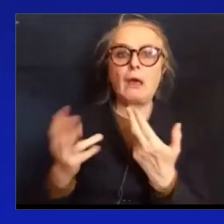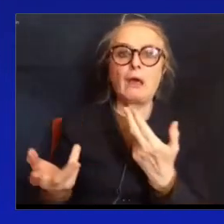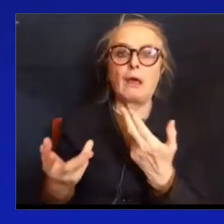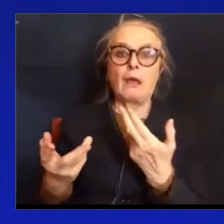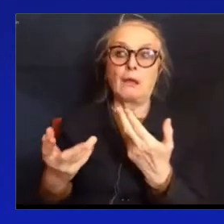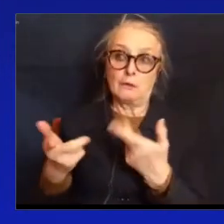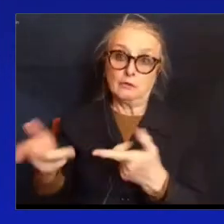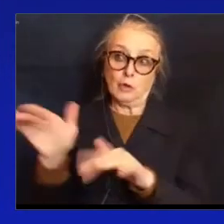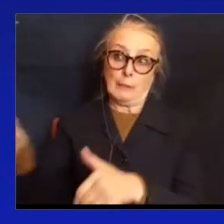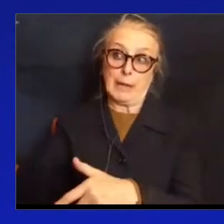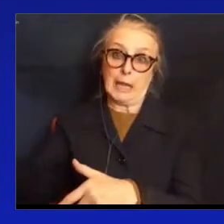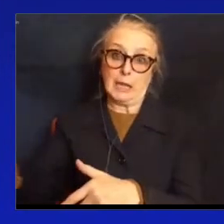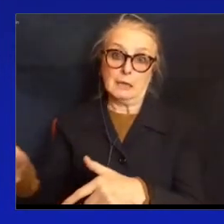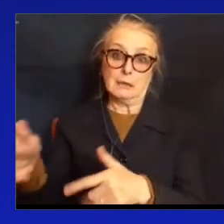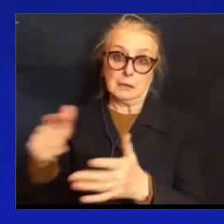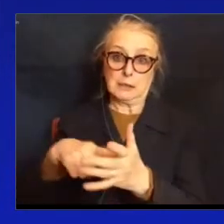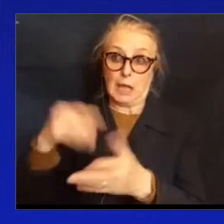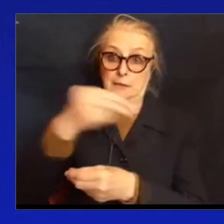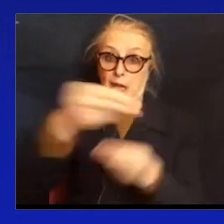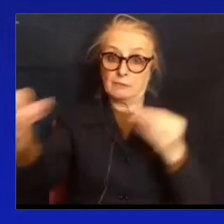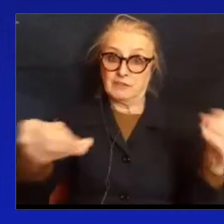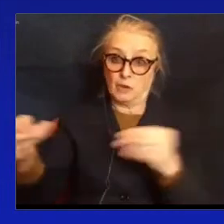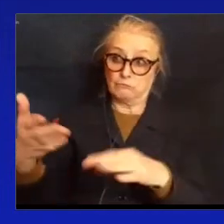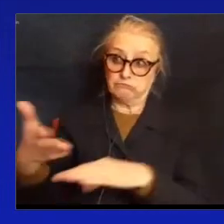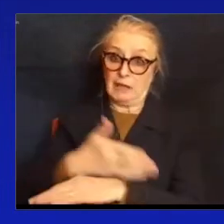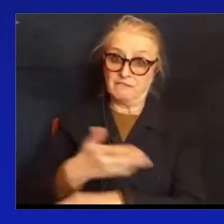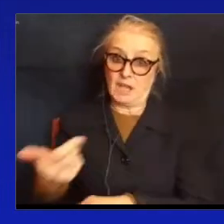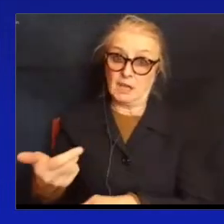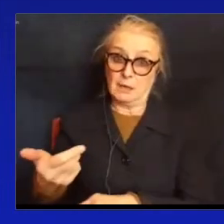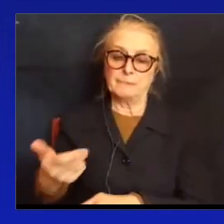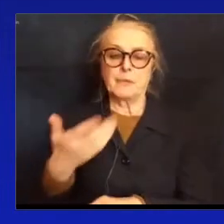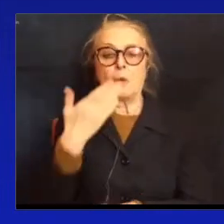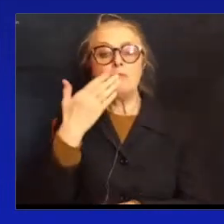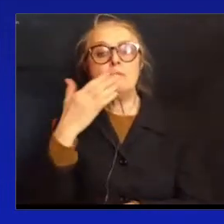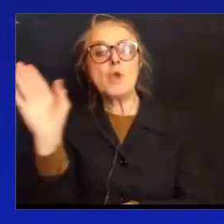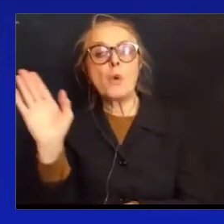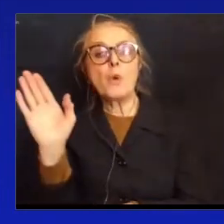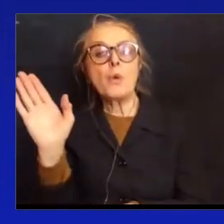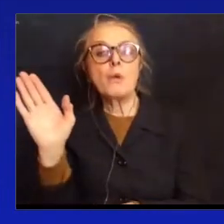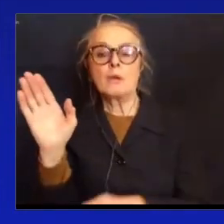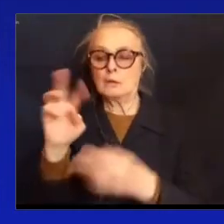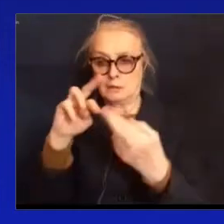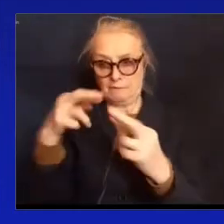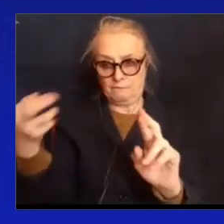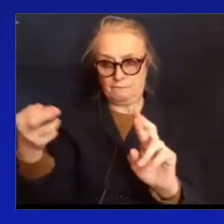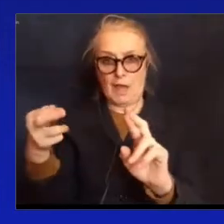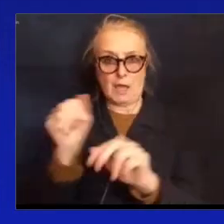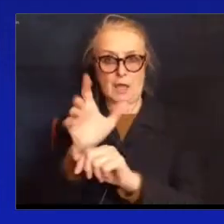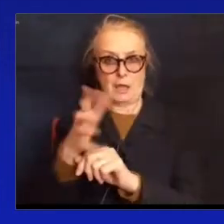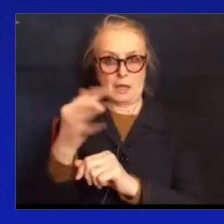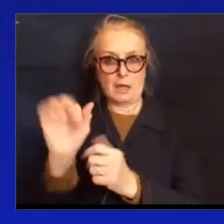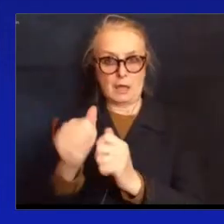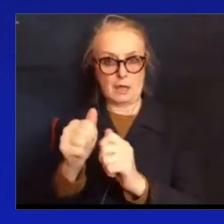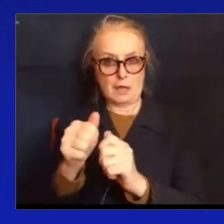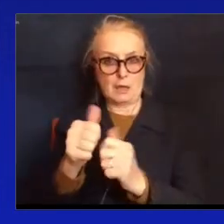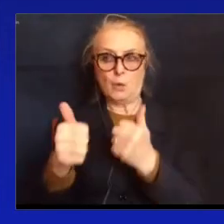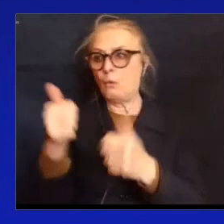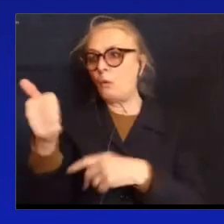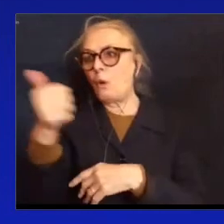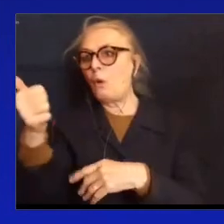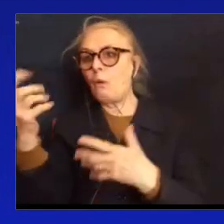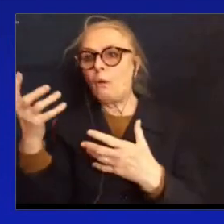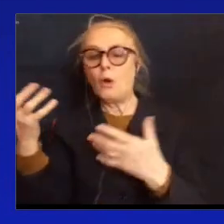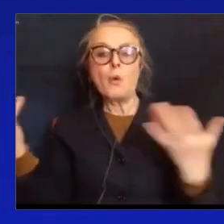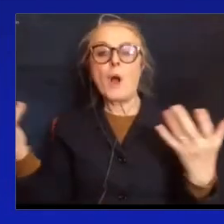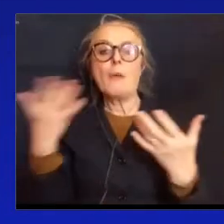us keep COVID under control, whether it's a variant of concern or not. Can I get that in French, please, as well?